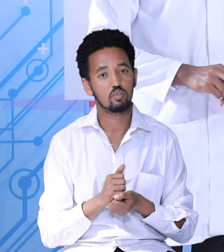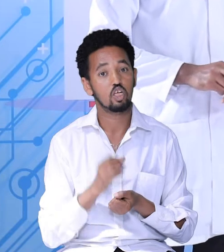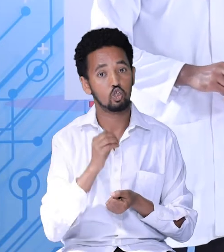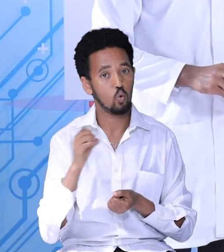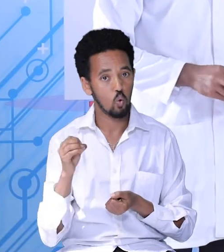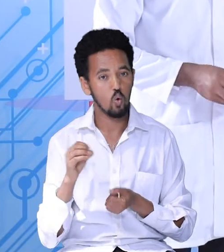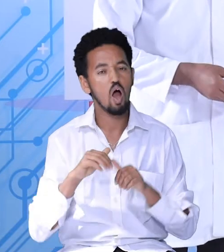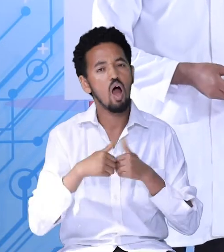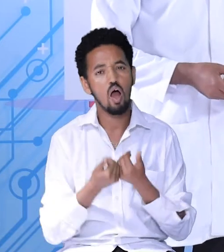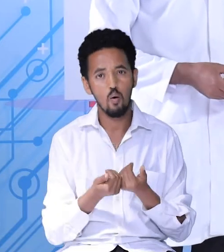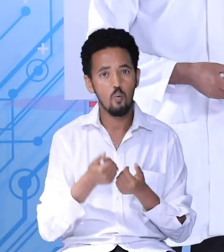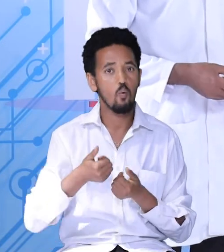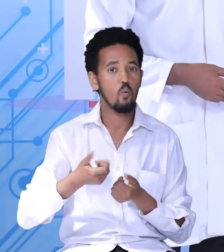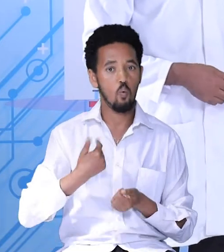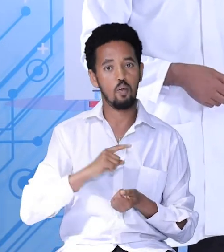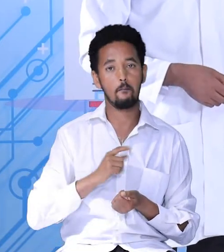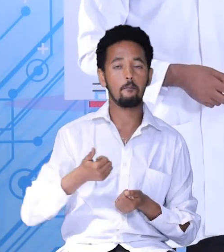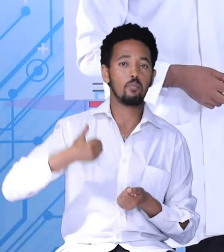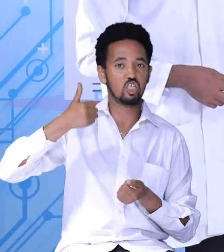So, how we measure it?